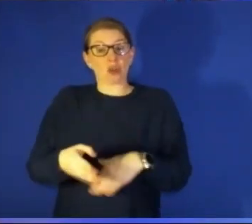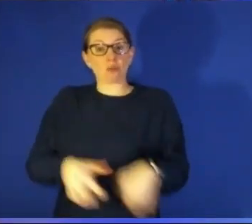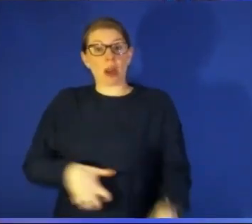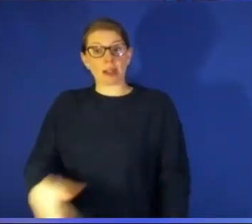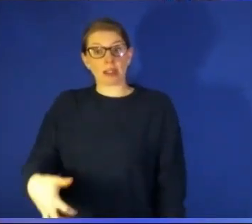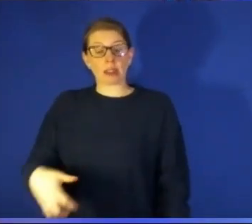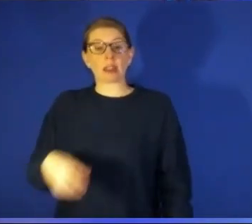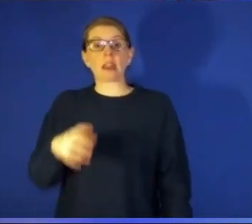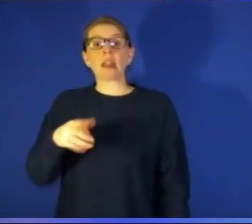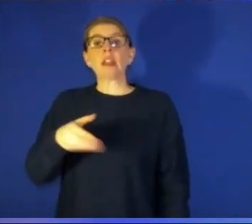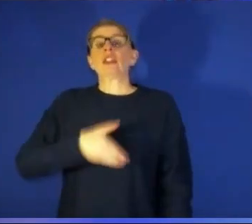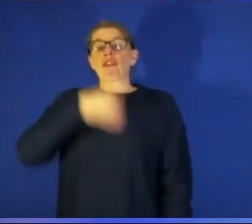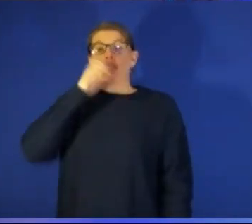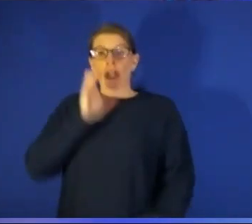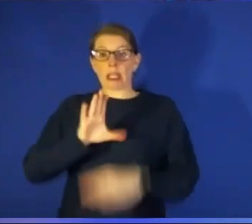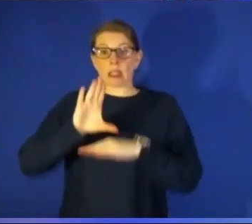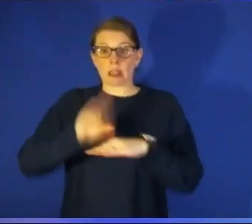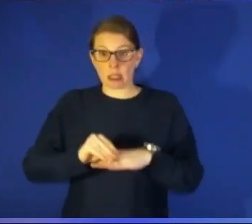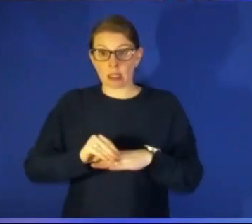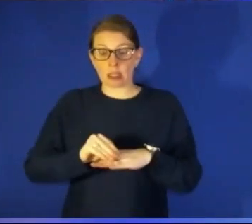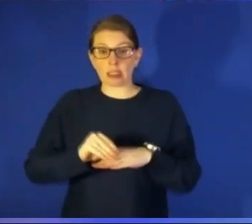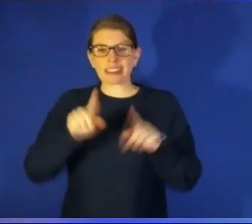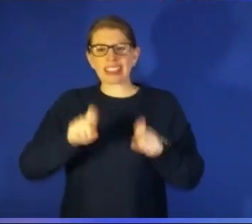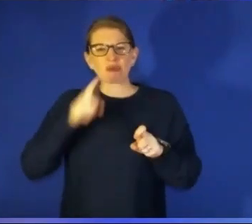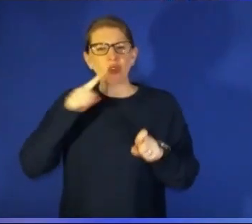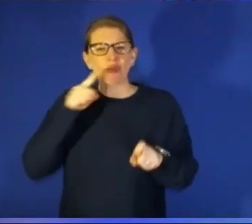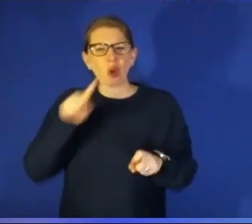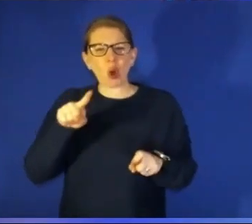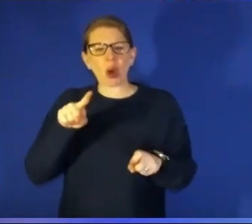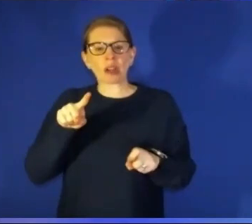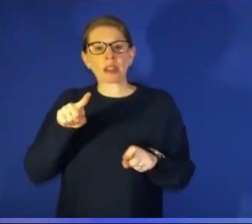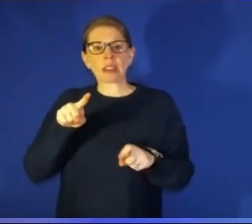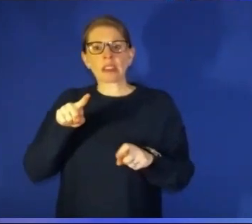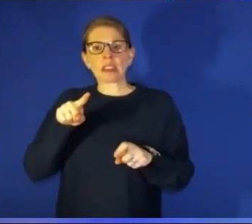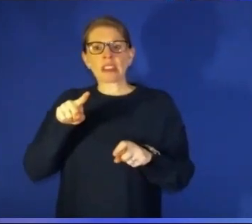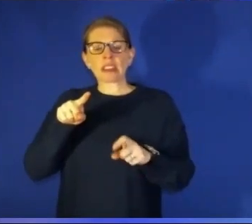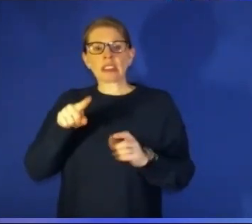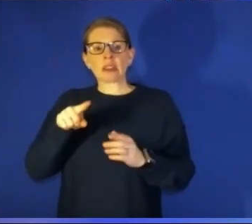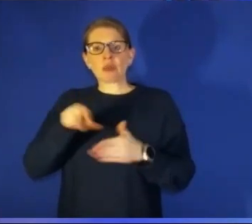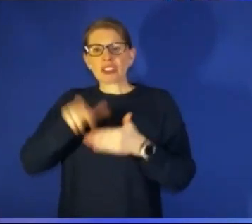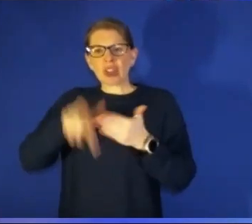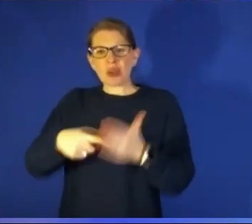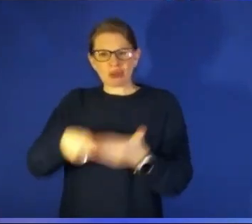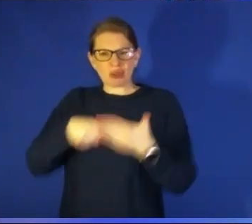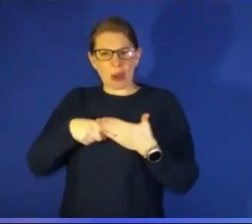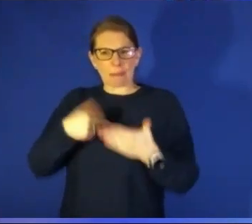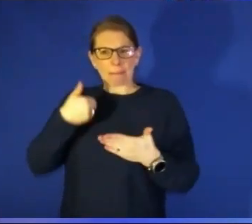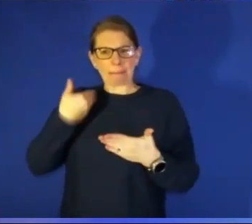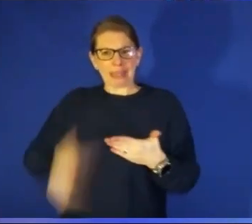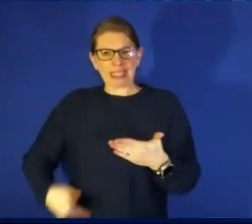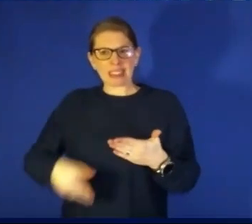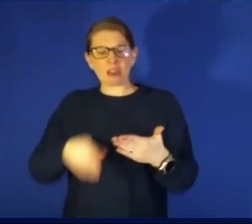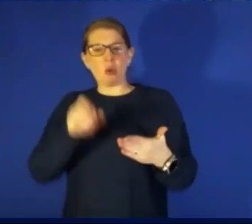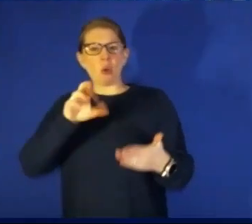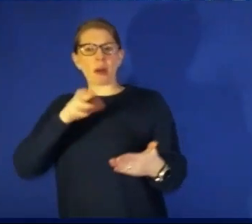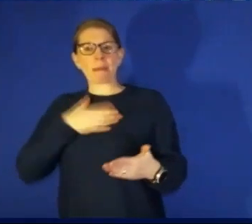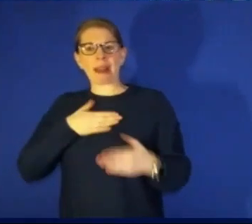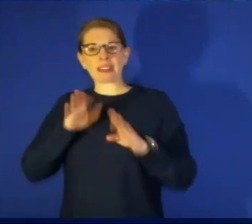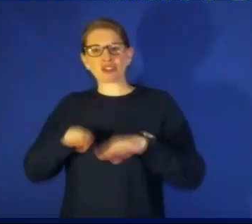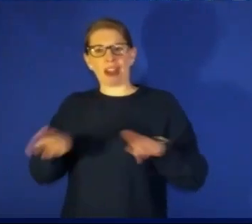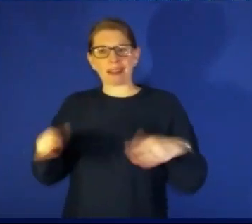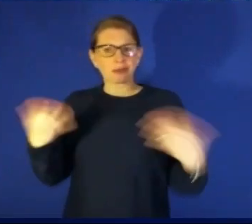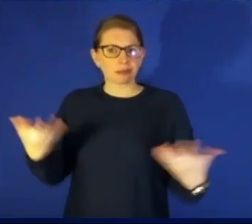that drink, what is it testing for, and what is it telling me about me or my child? So